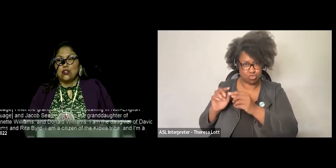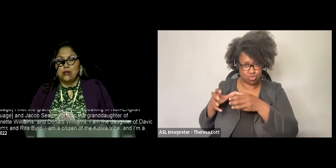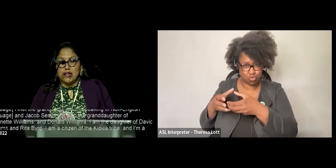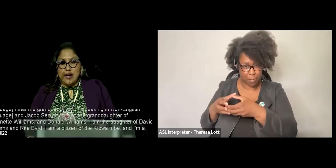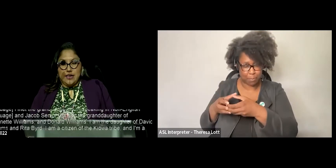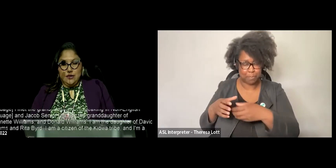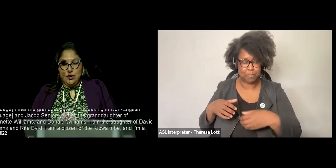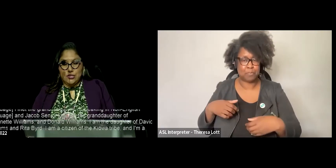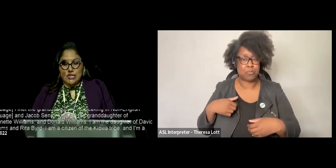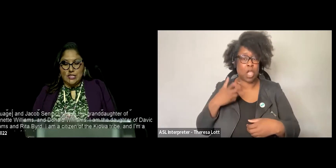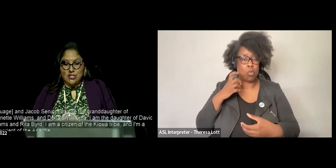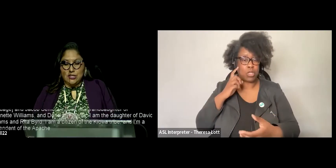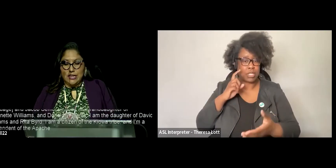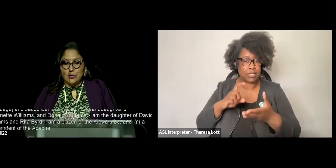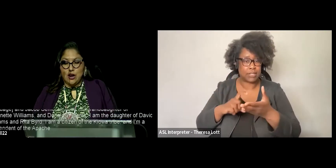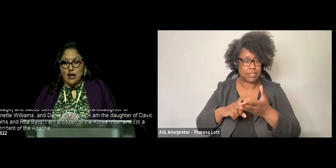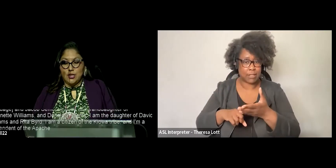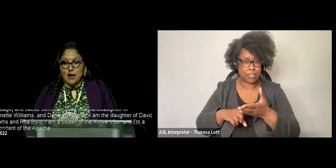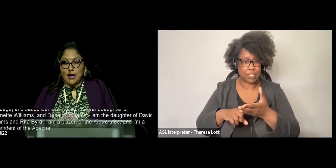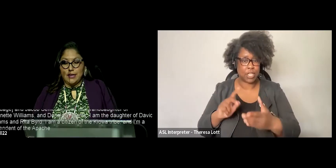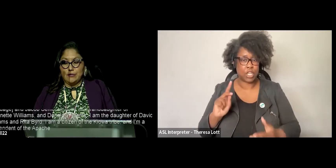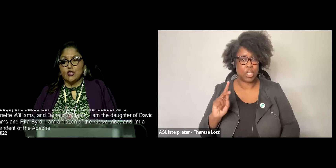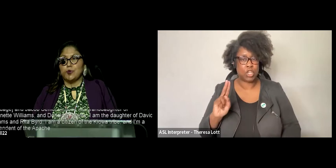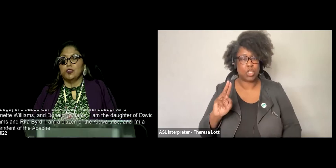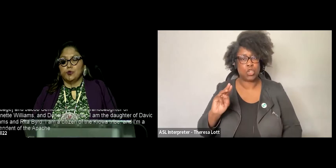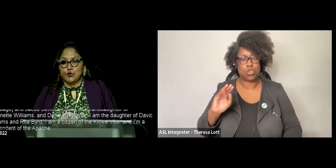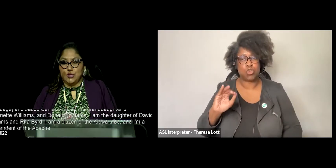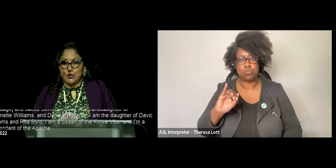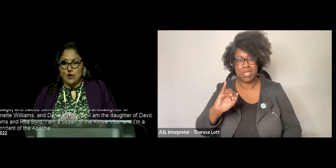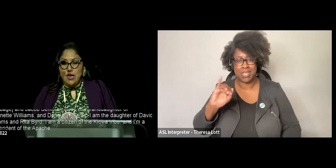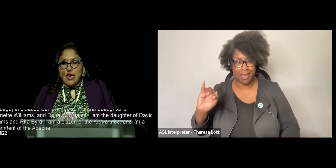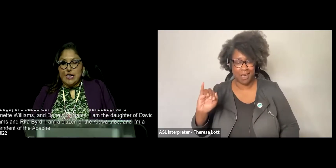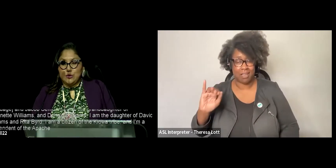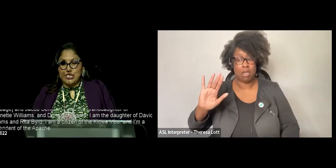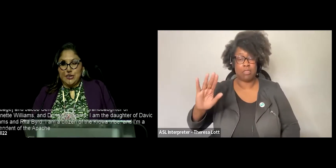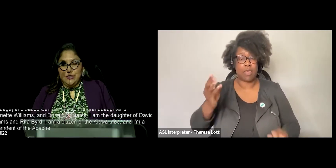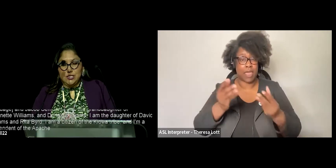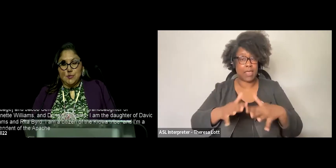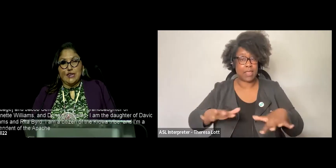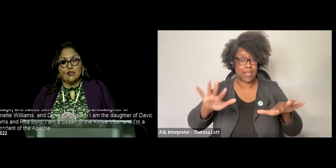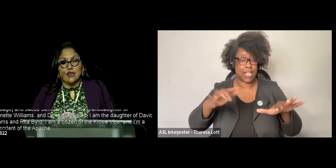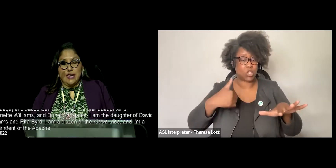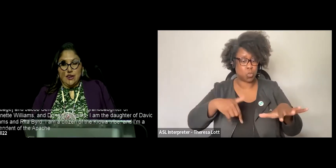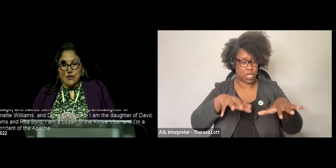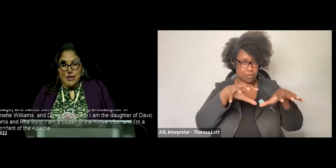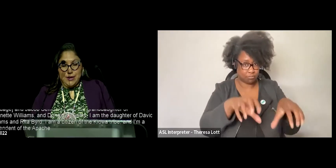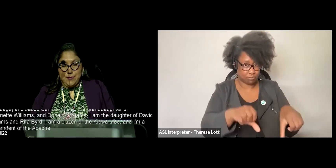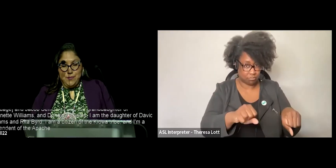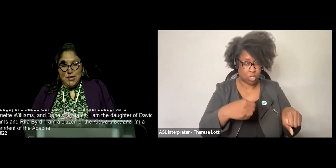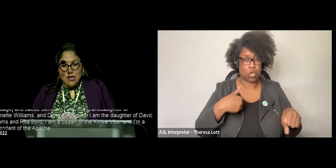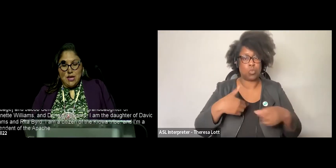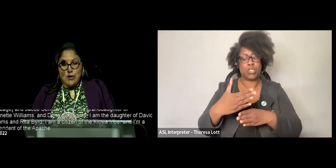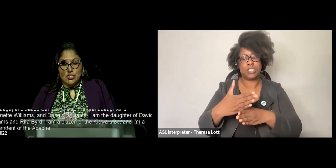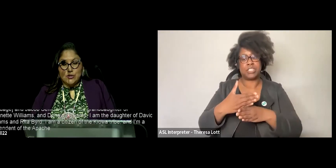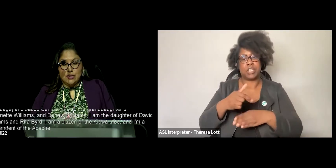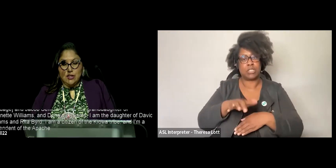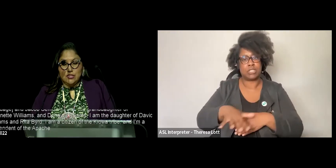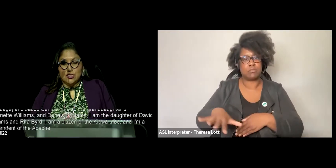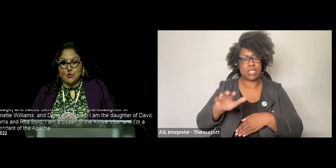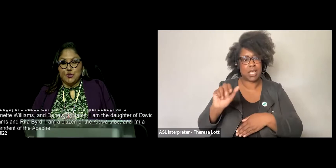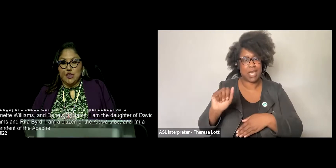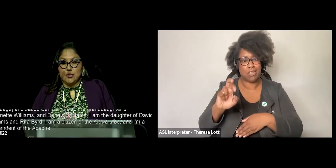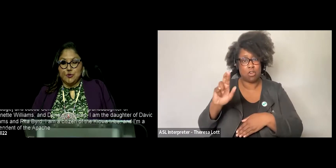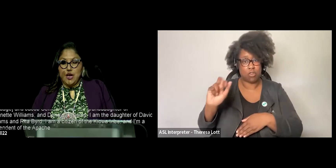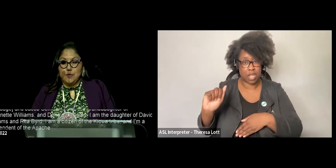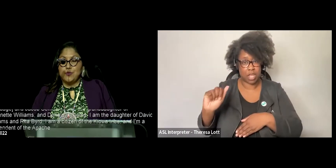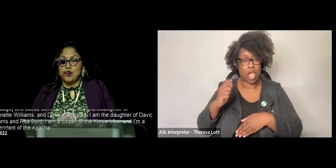acknowledge the Kumeyaay, whose ancestral lands we are occupying and responsible to as we share in this space at AERA. I want to acknowledge